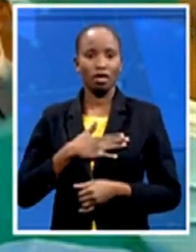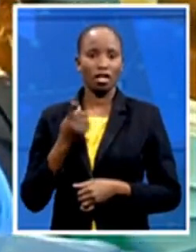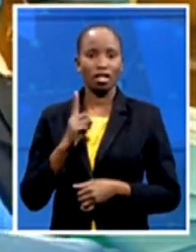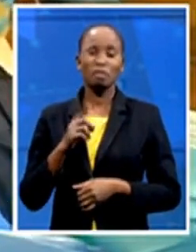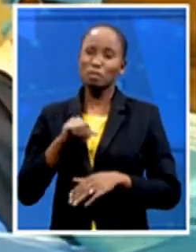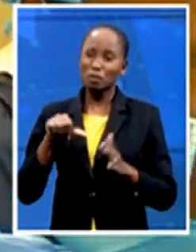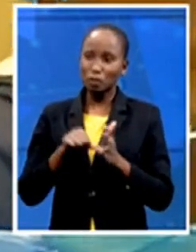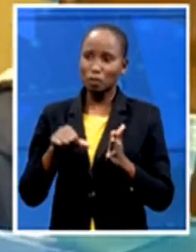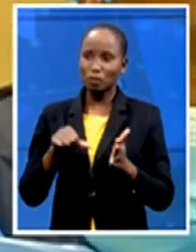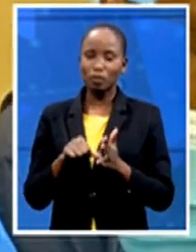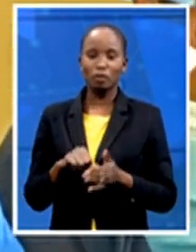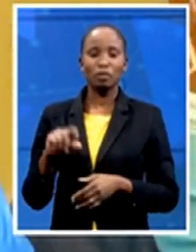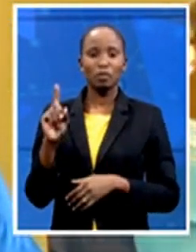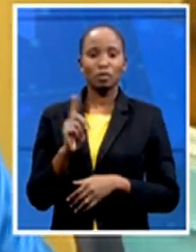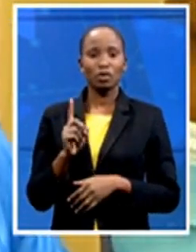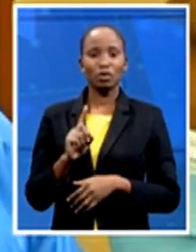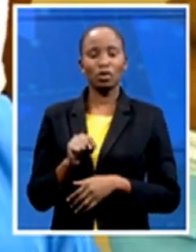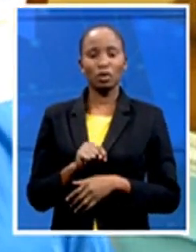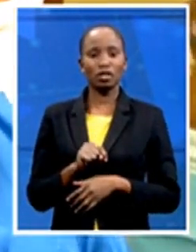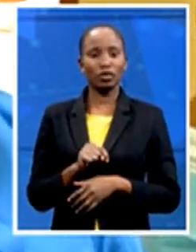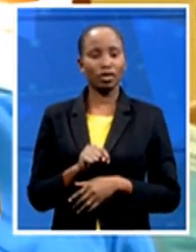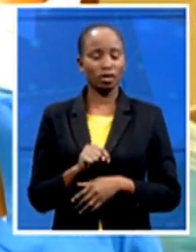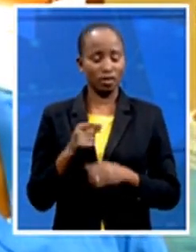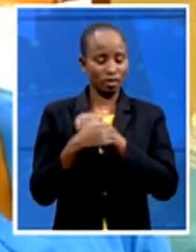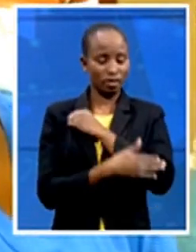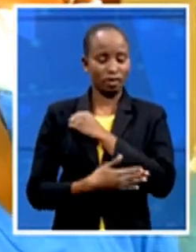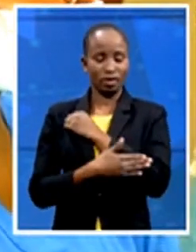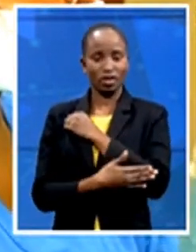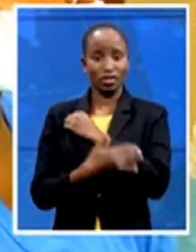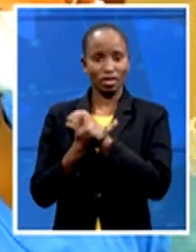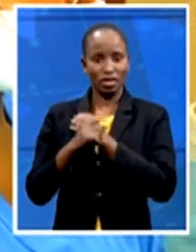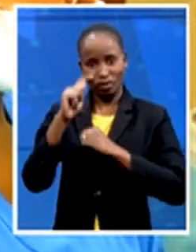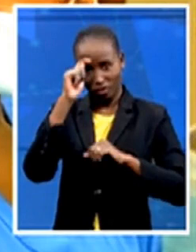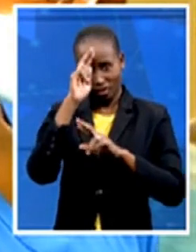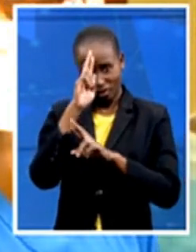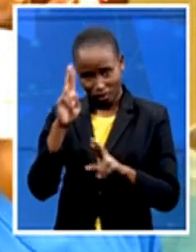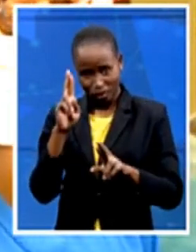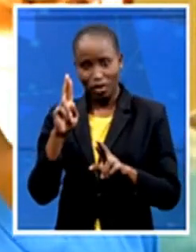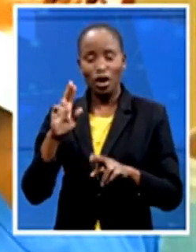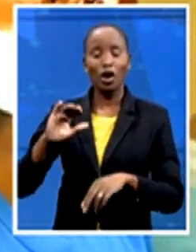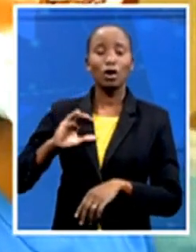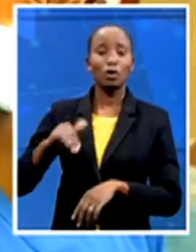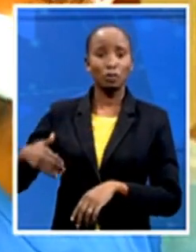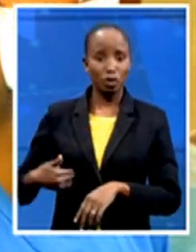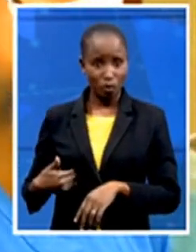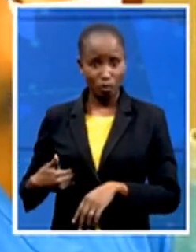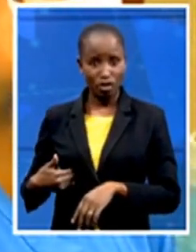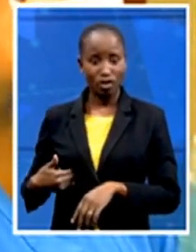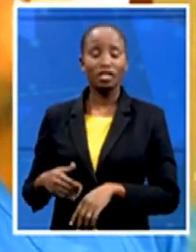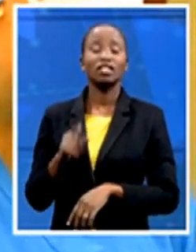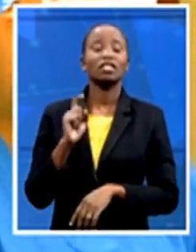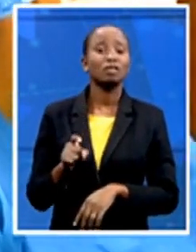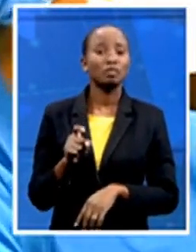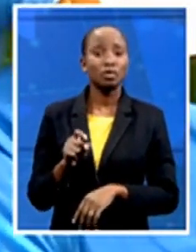country is honoring women, so as women who are in medicine, women who are in the